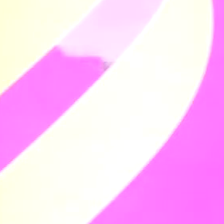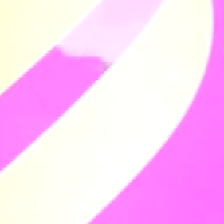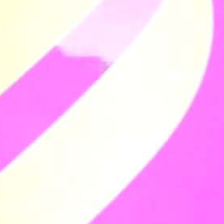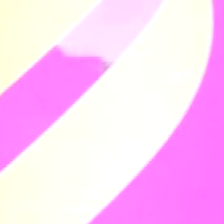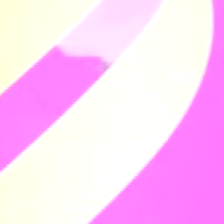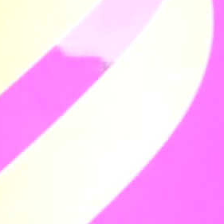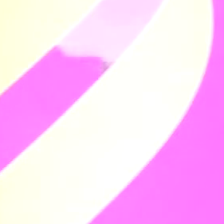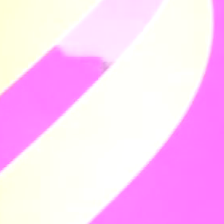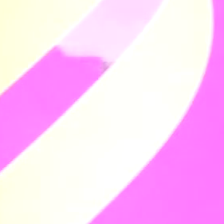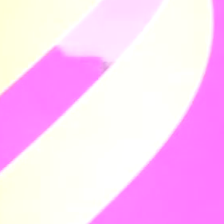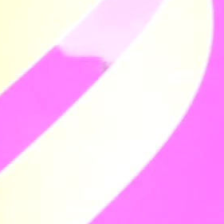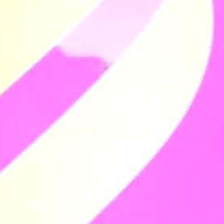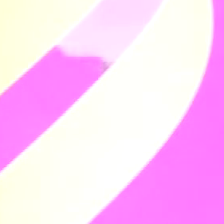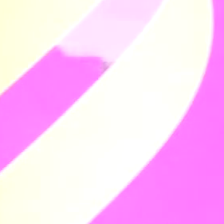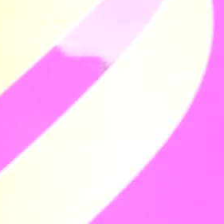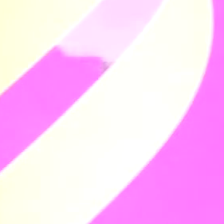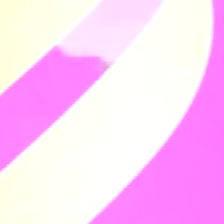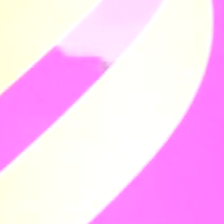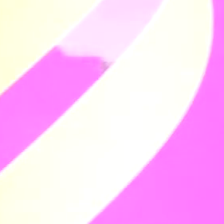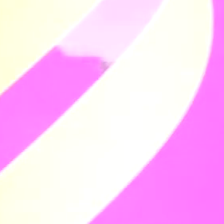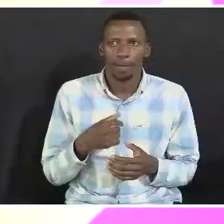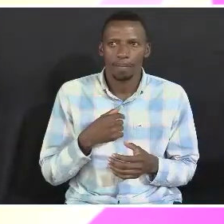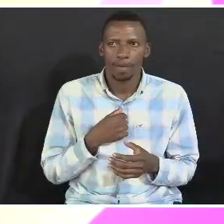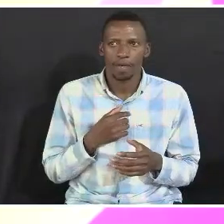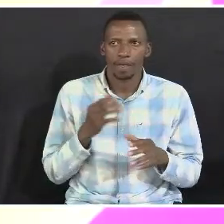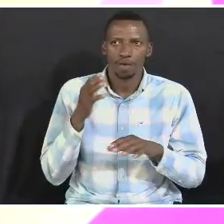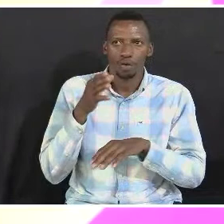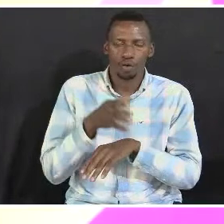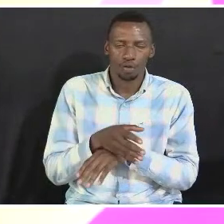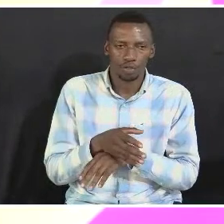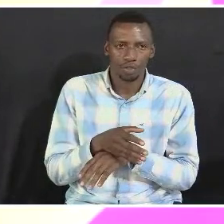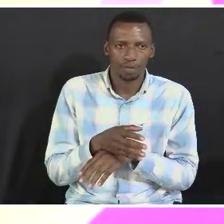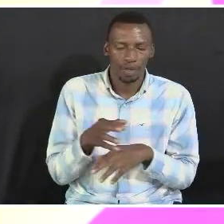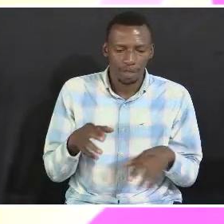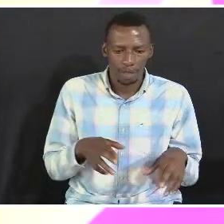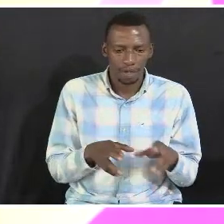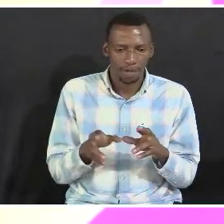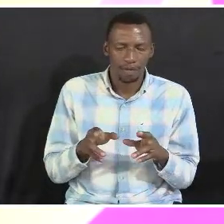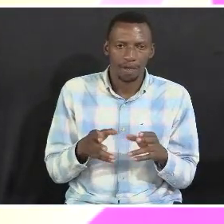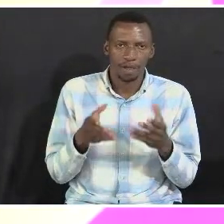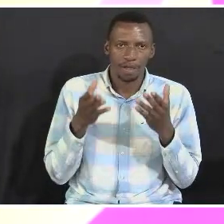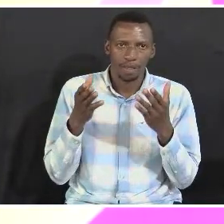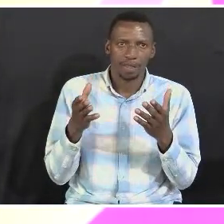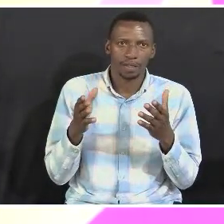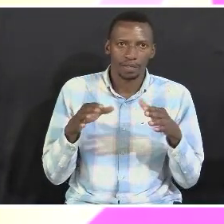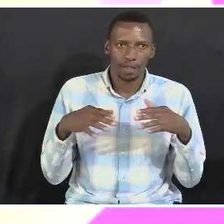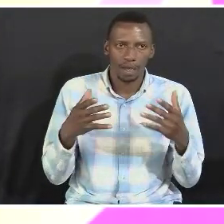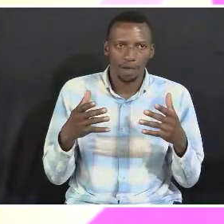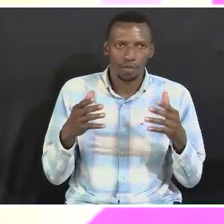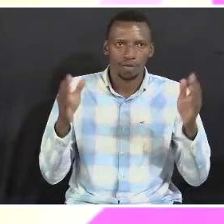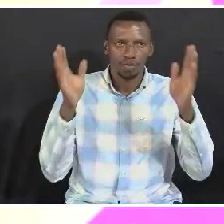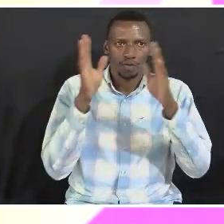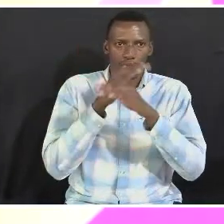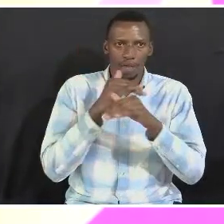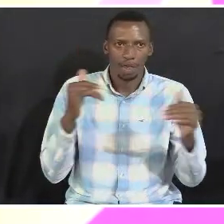I have crossed the Jordan River to Canaan, and this is how heaven will be